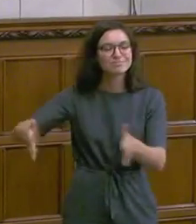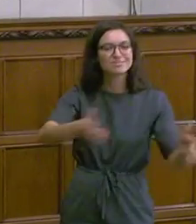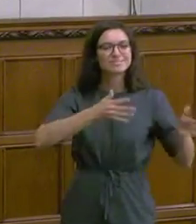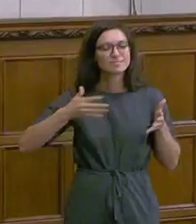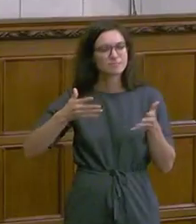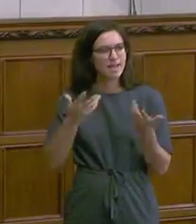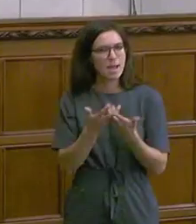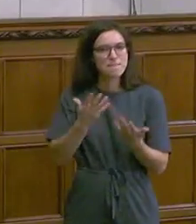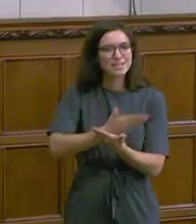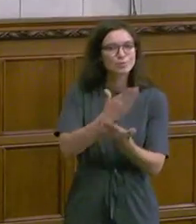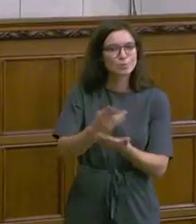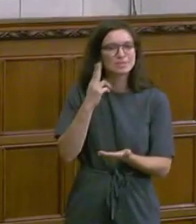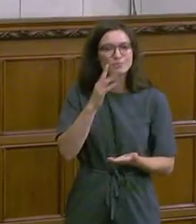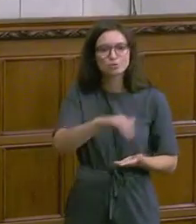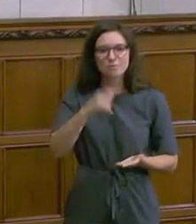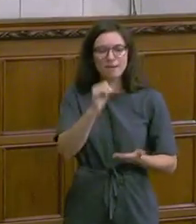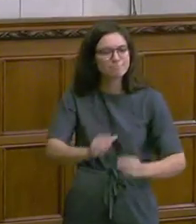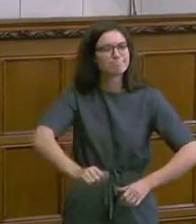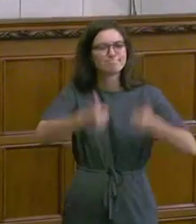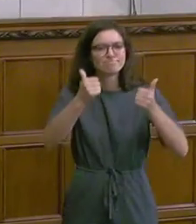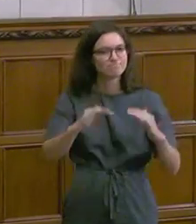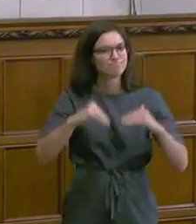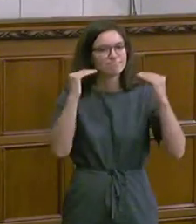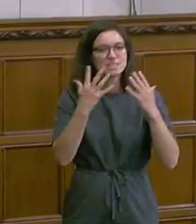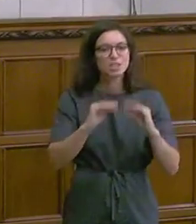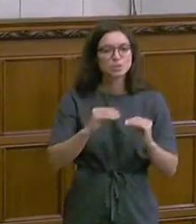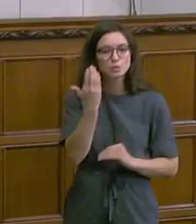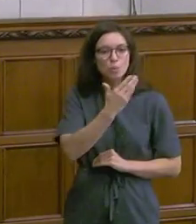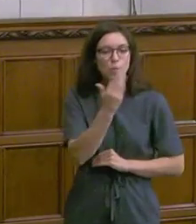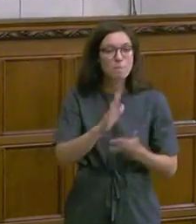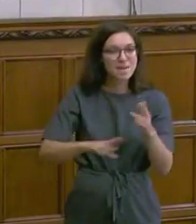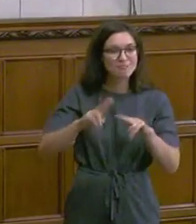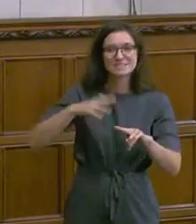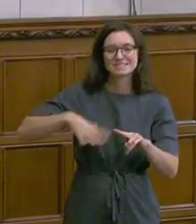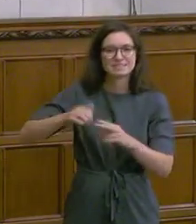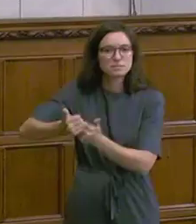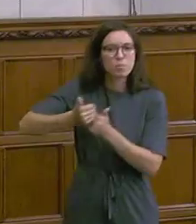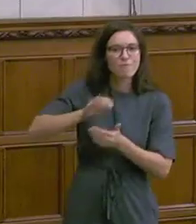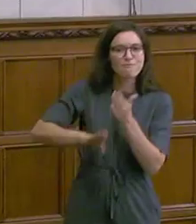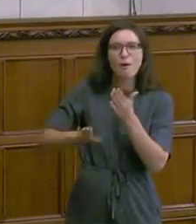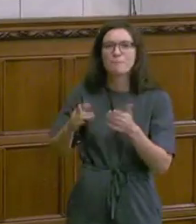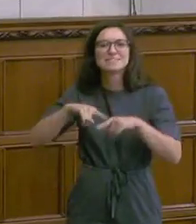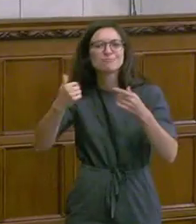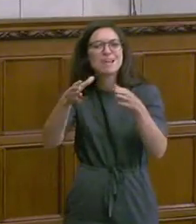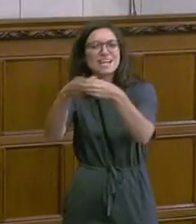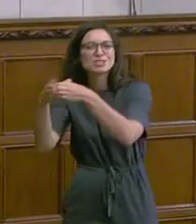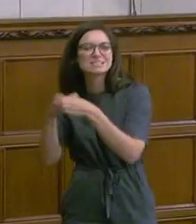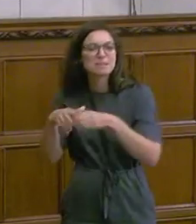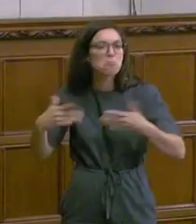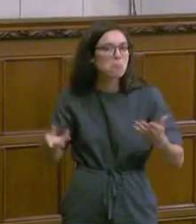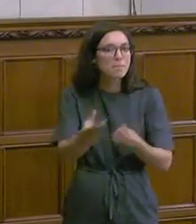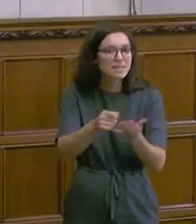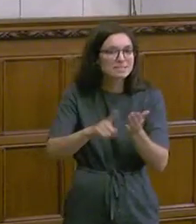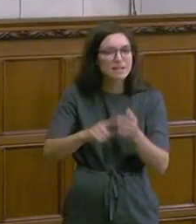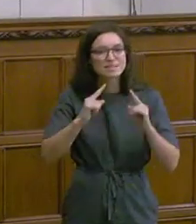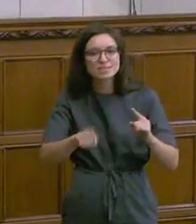excellent education at the school, many parents also require support from outside agencies, and that might range from the BSL teacher,